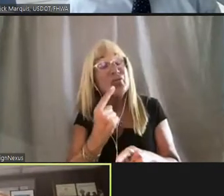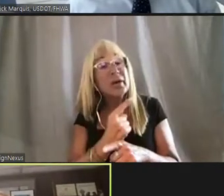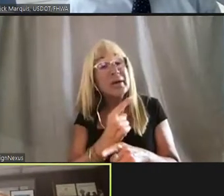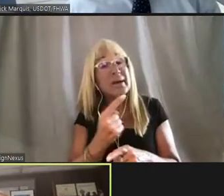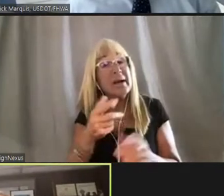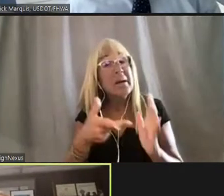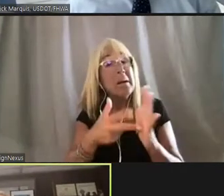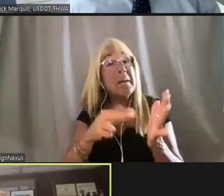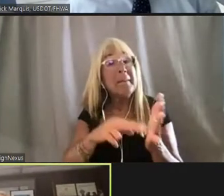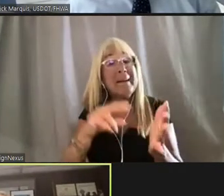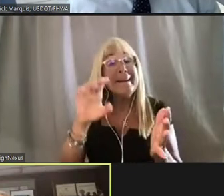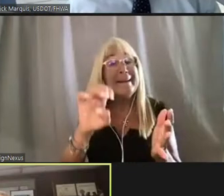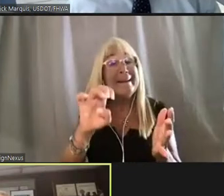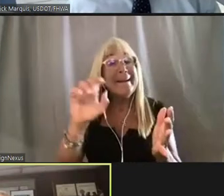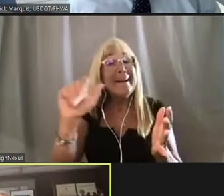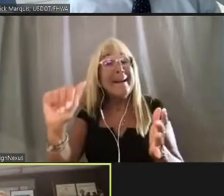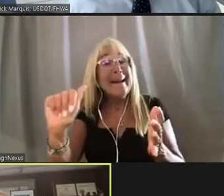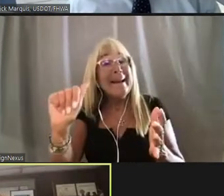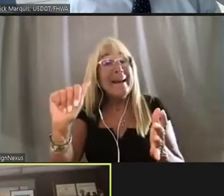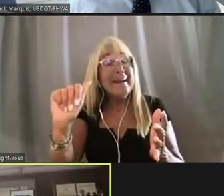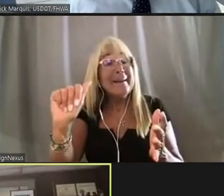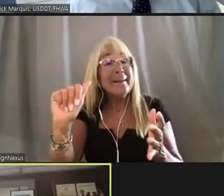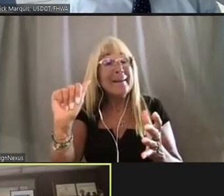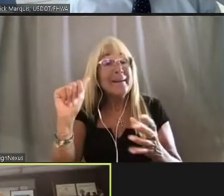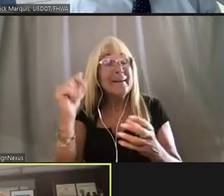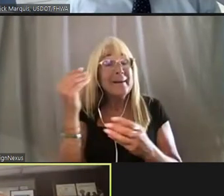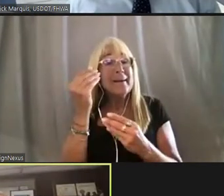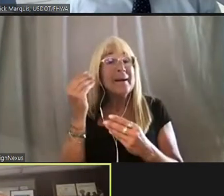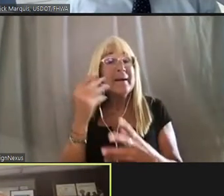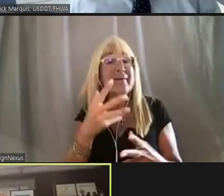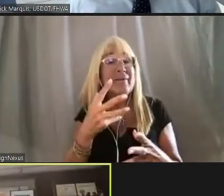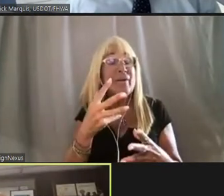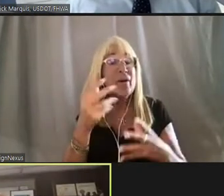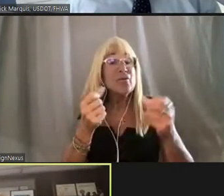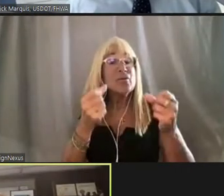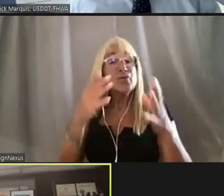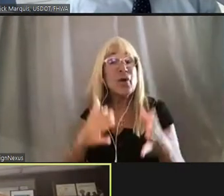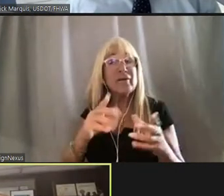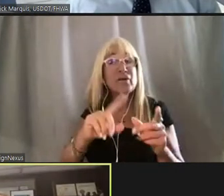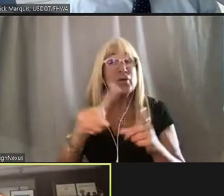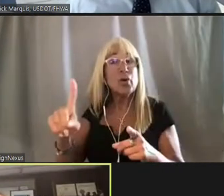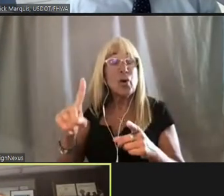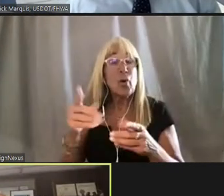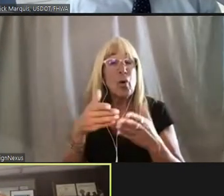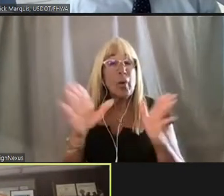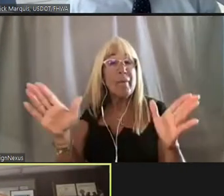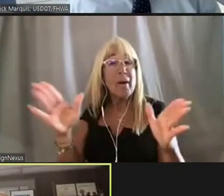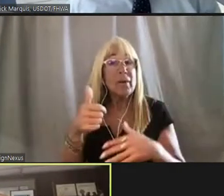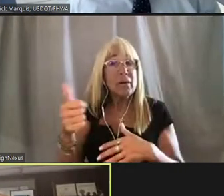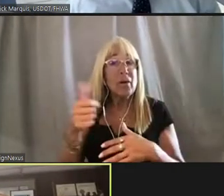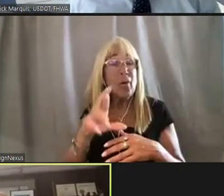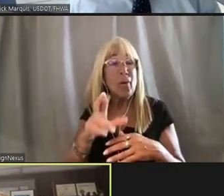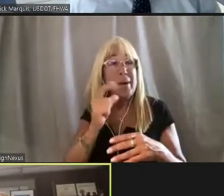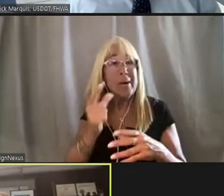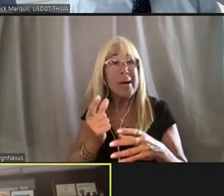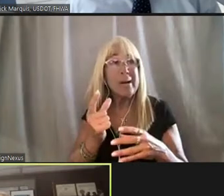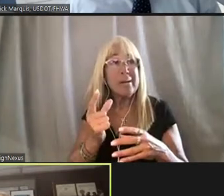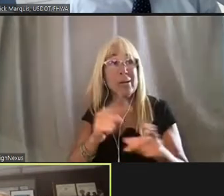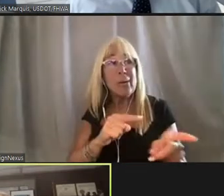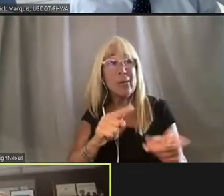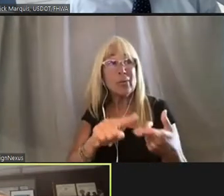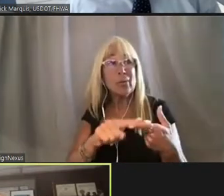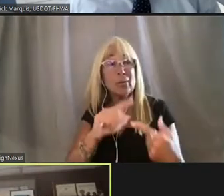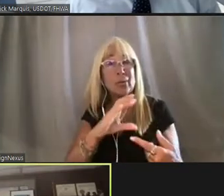EA tell us if the these drivers now go to public transit or will they just not come into the CBD further slowing the